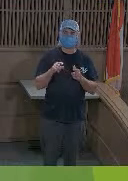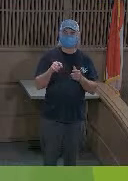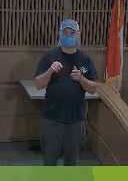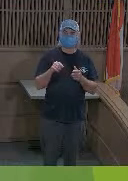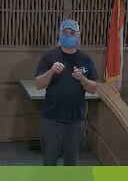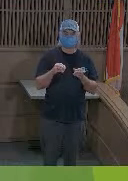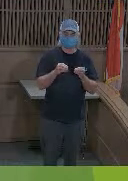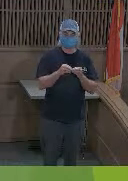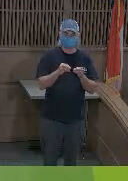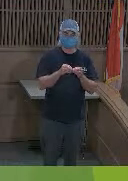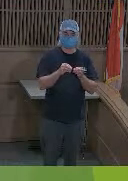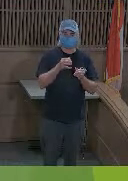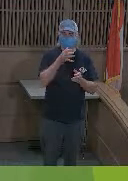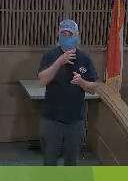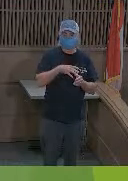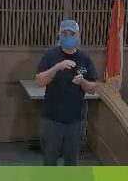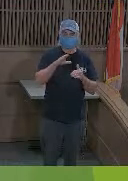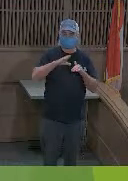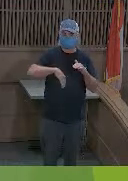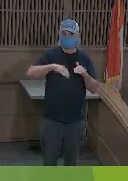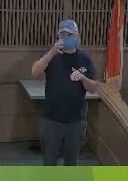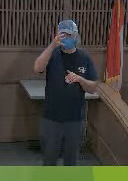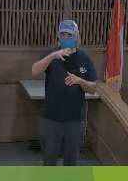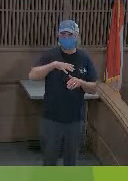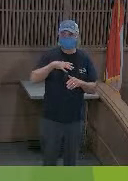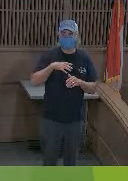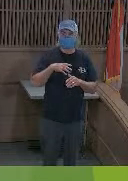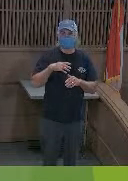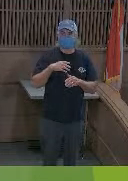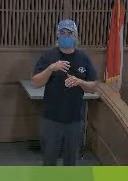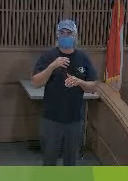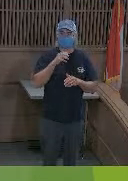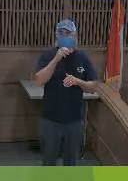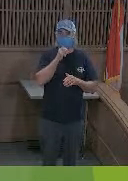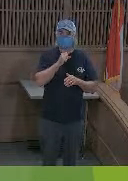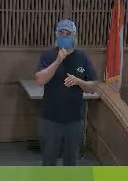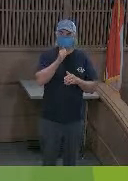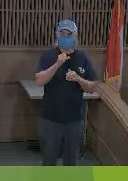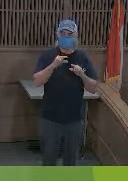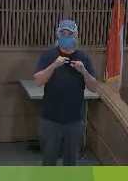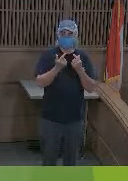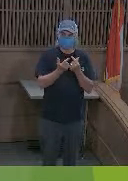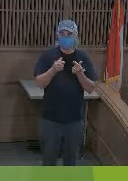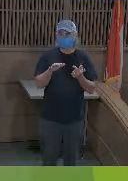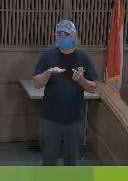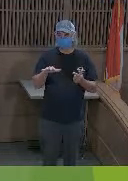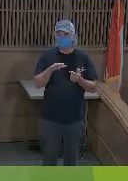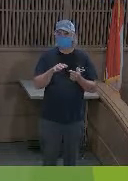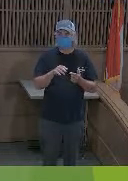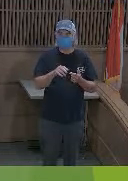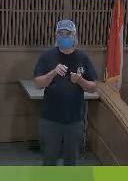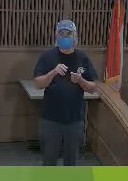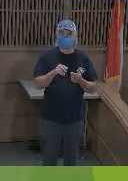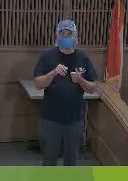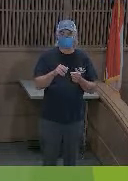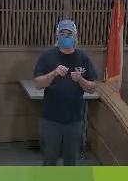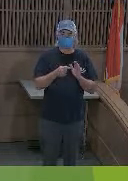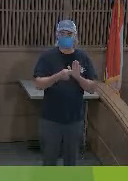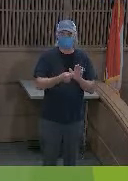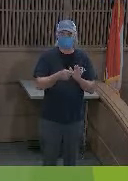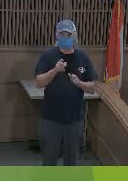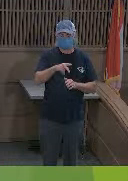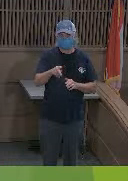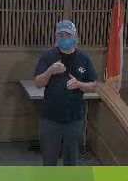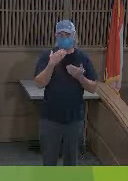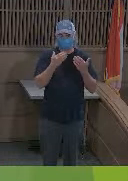more than male. Age group, this is something we've talked about. The people at Phoebe, I want to express my appreciation.